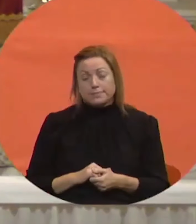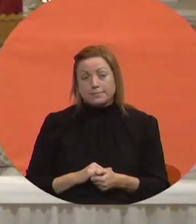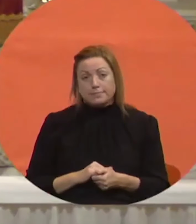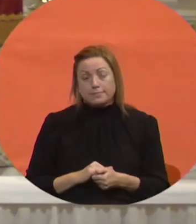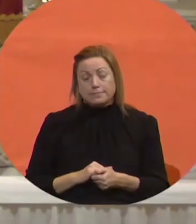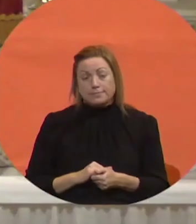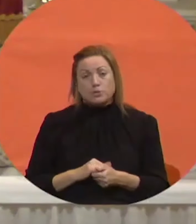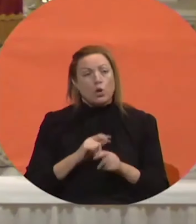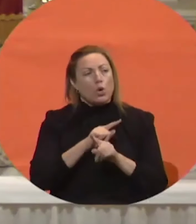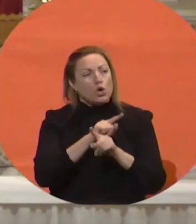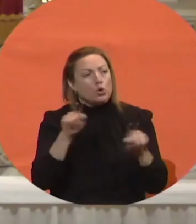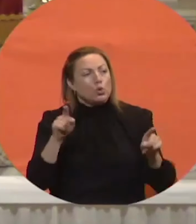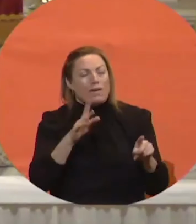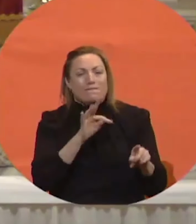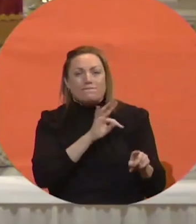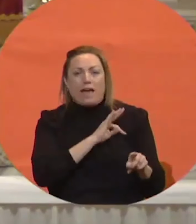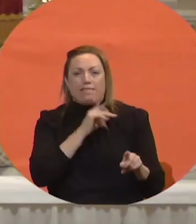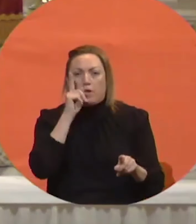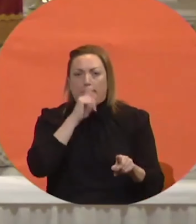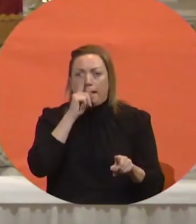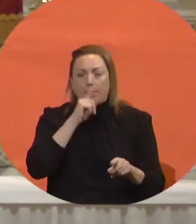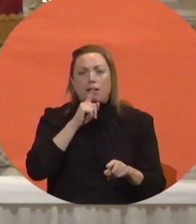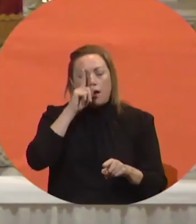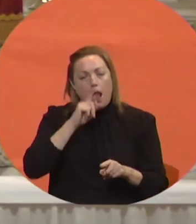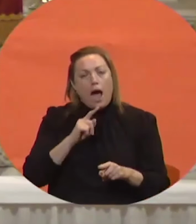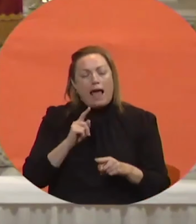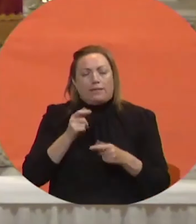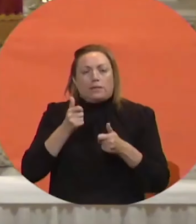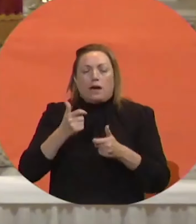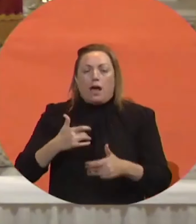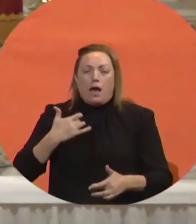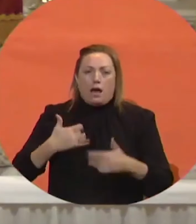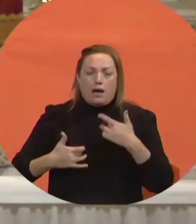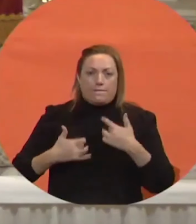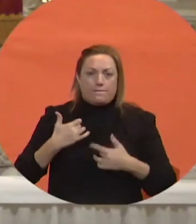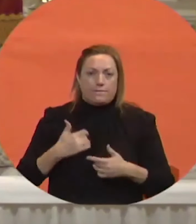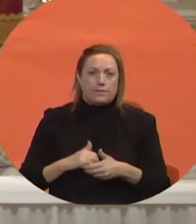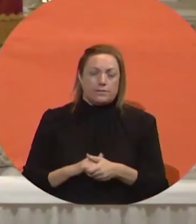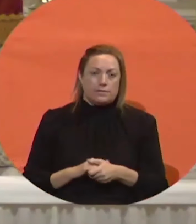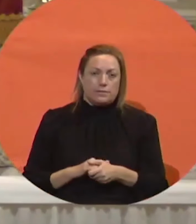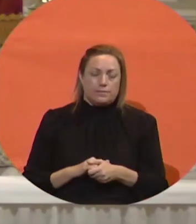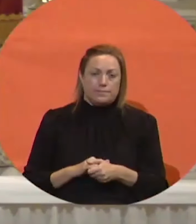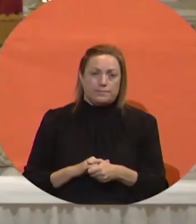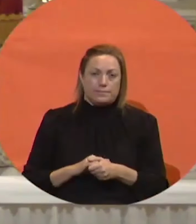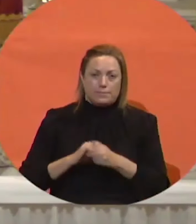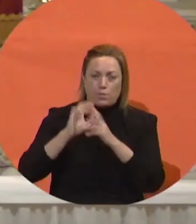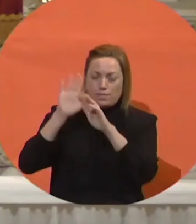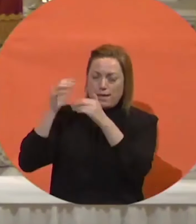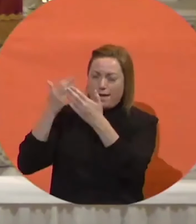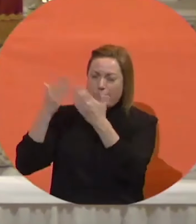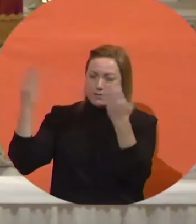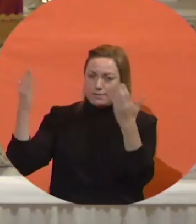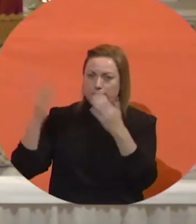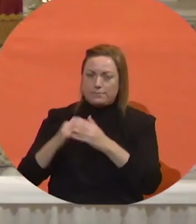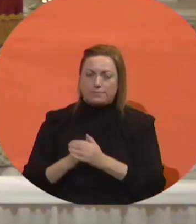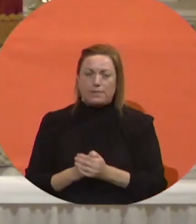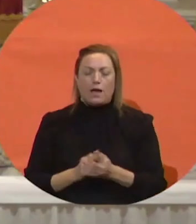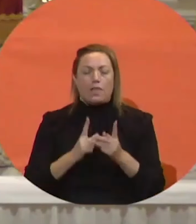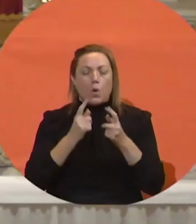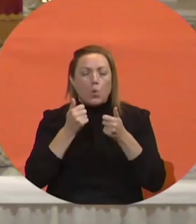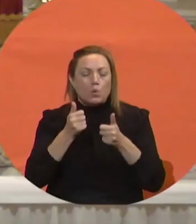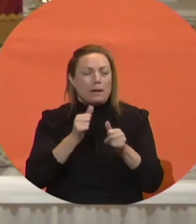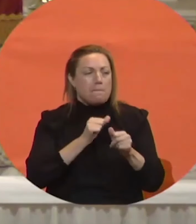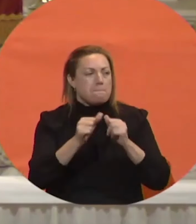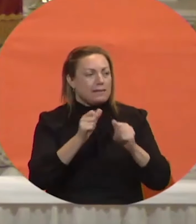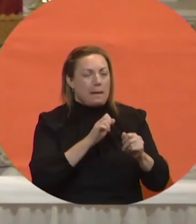have life, the good, better, best life in this world,